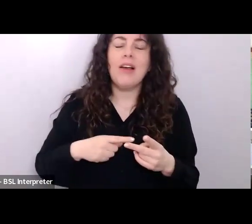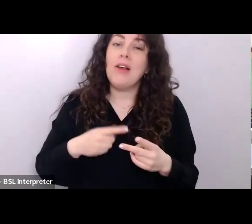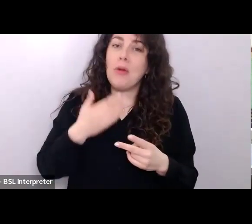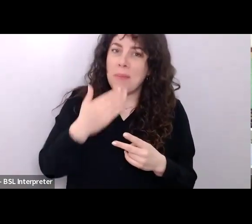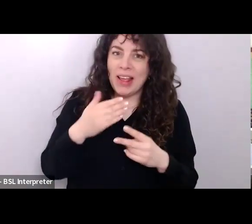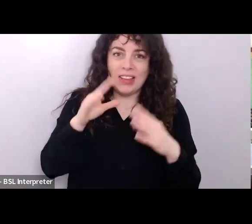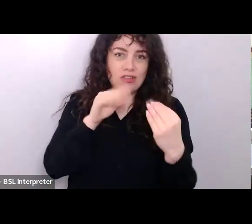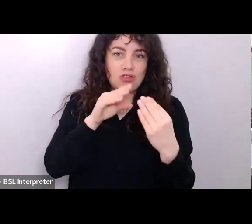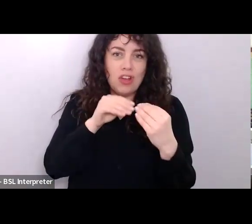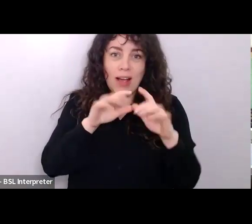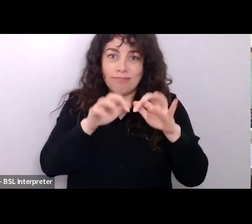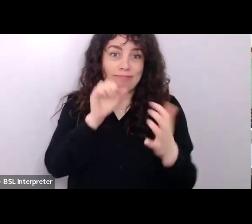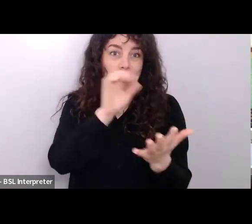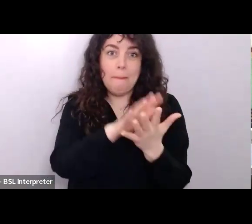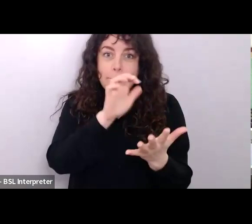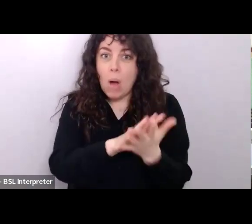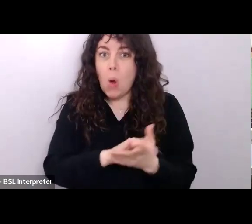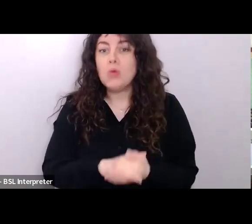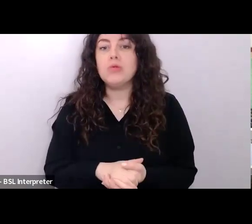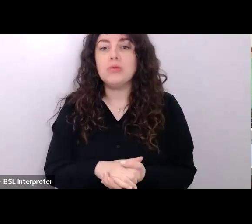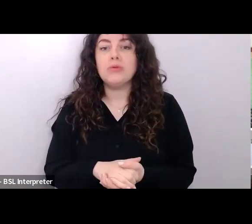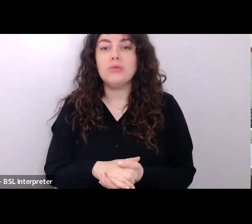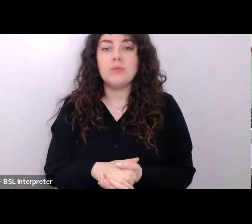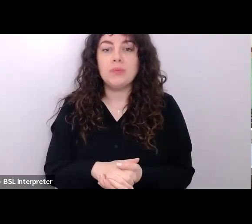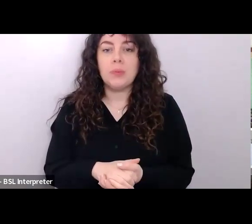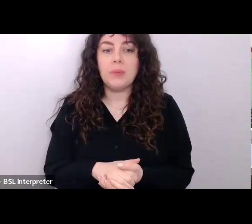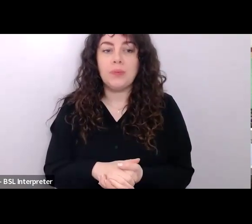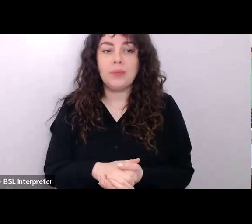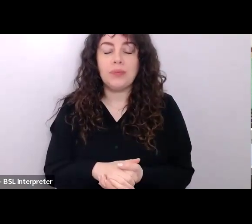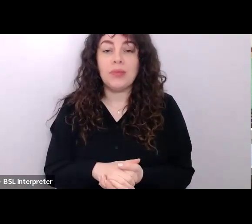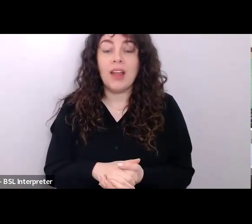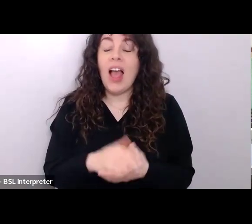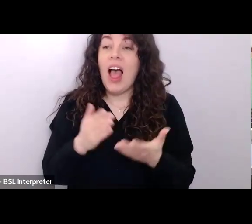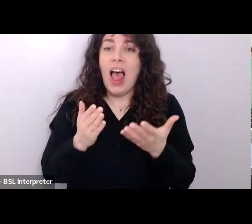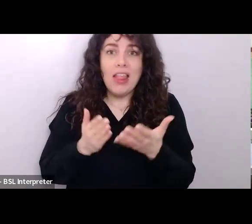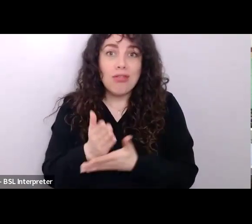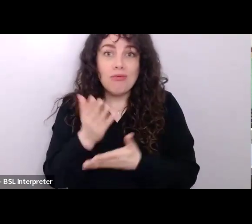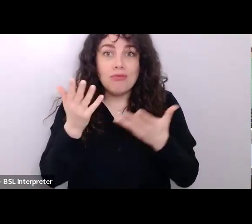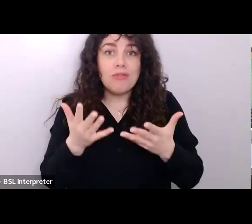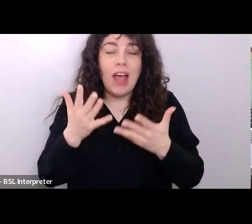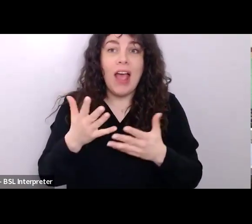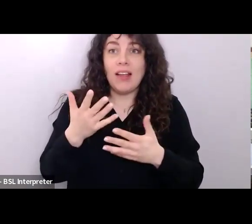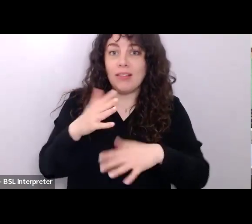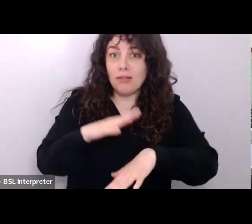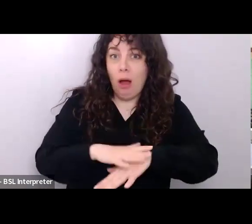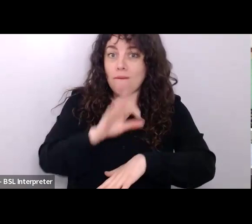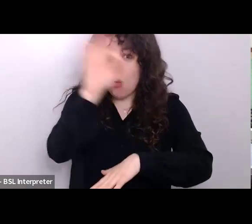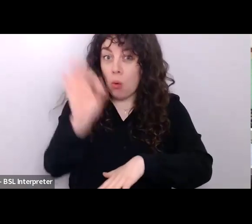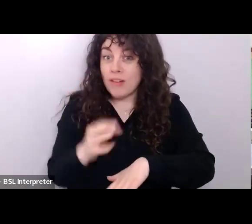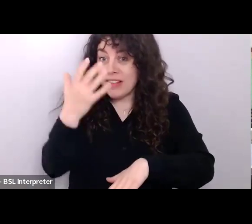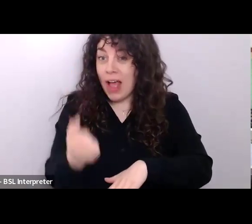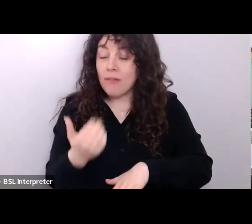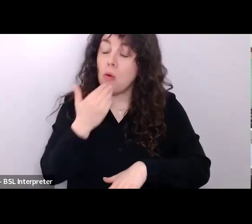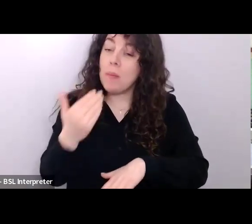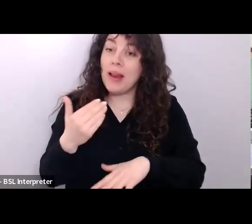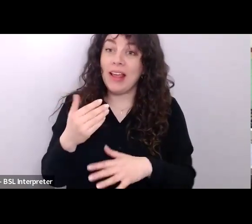use the chat to do that. And as we go along, there will be a chance for you to ask questions. So please do ask them there, and then we will pose them